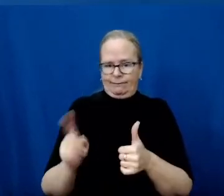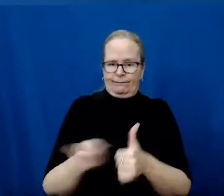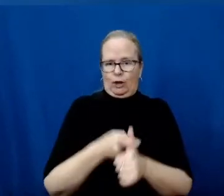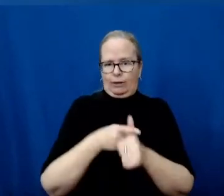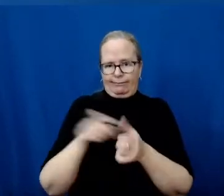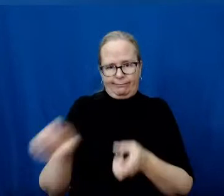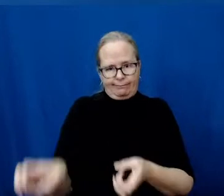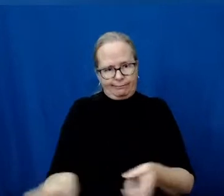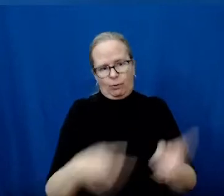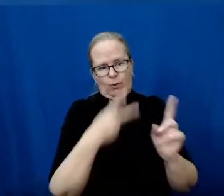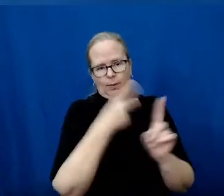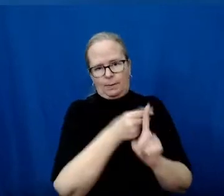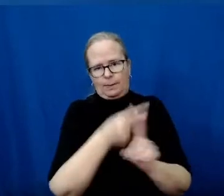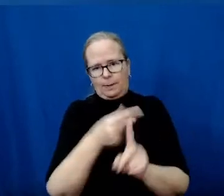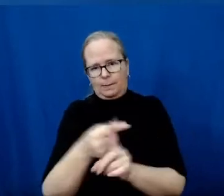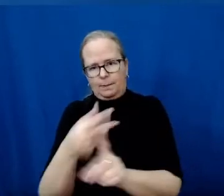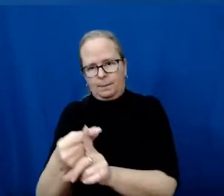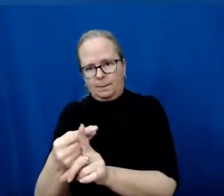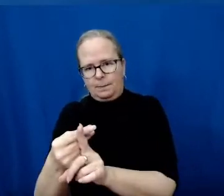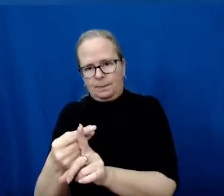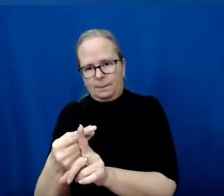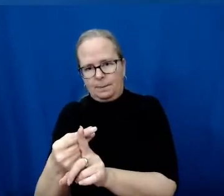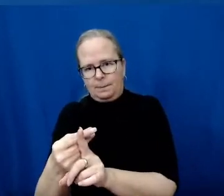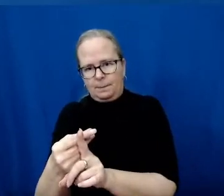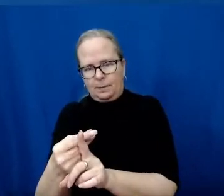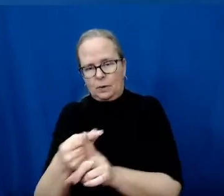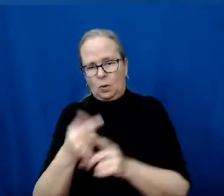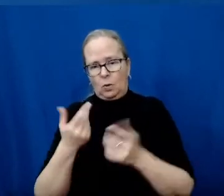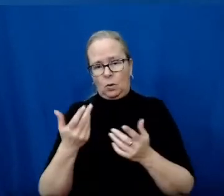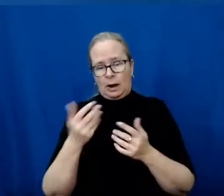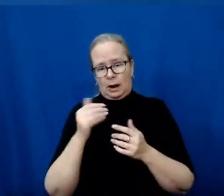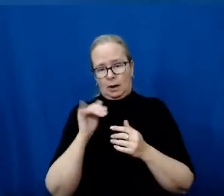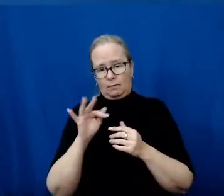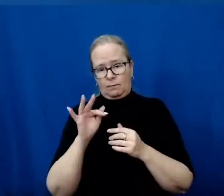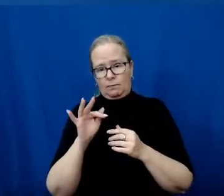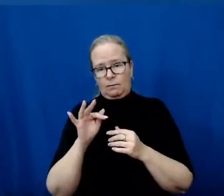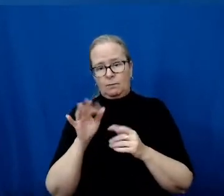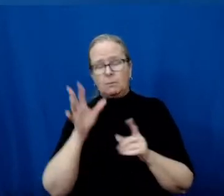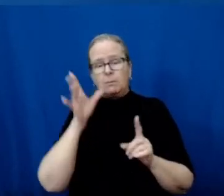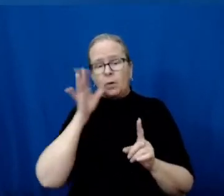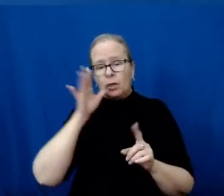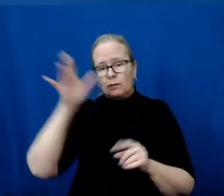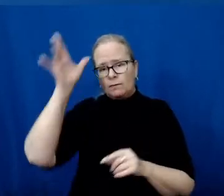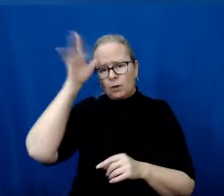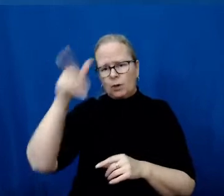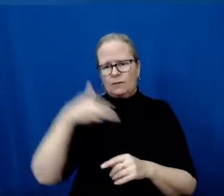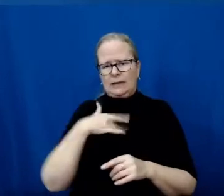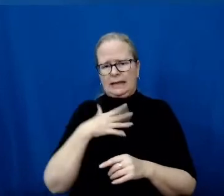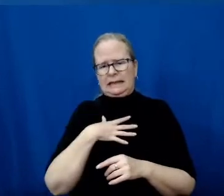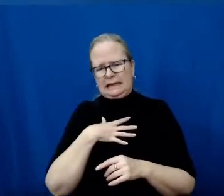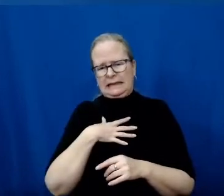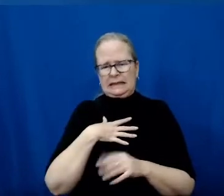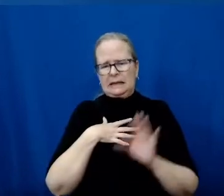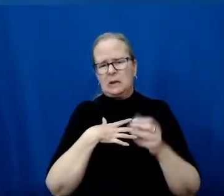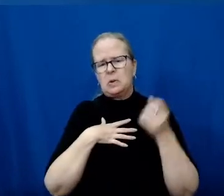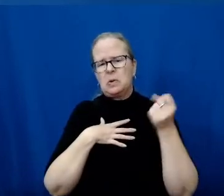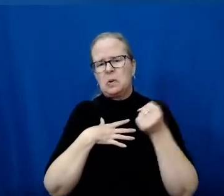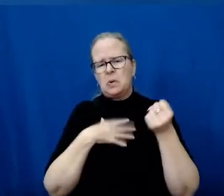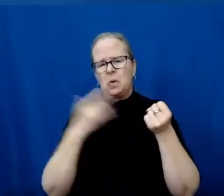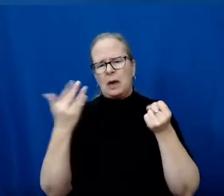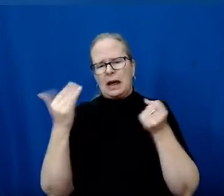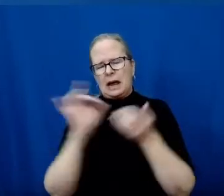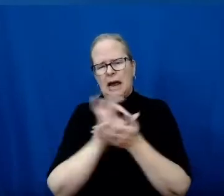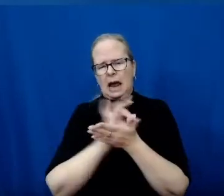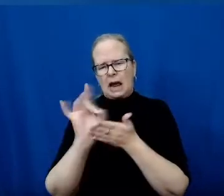are a parent of someone who chose to wait the 8 weeks in between dose 1 and dose 2, a